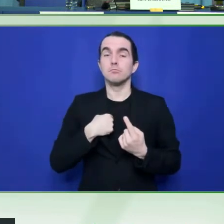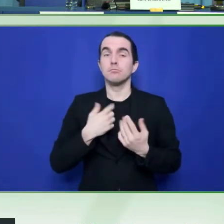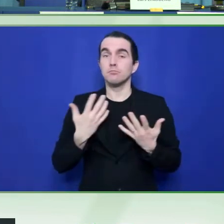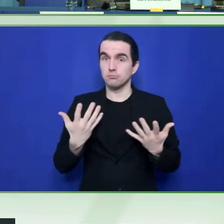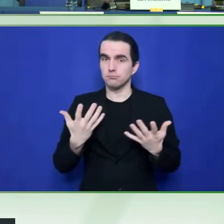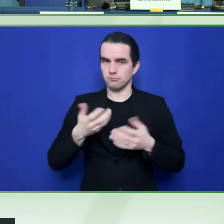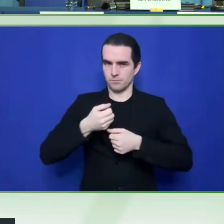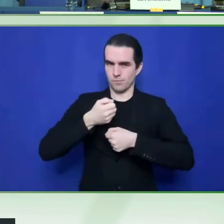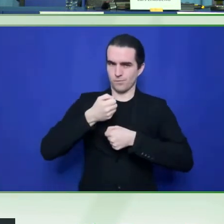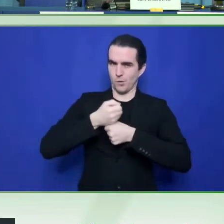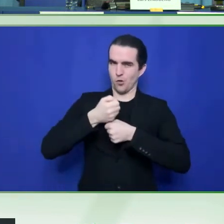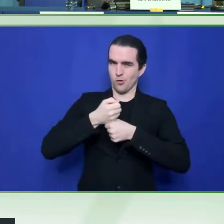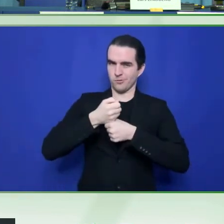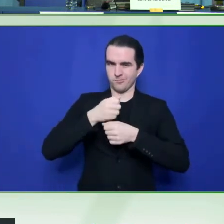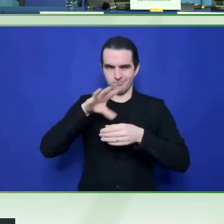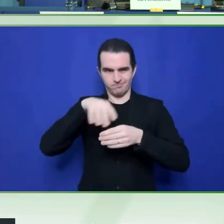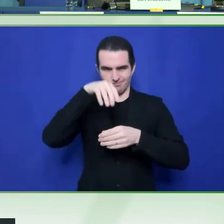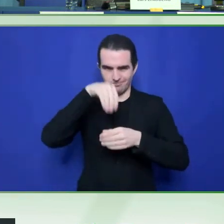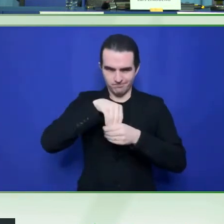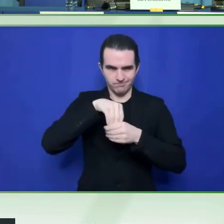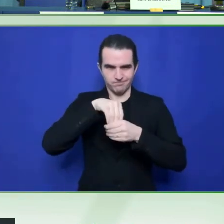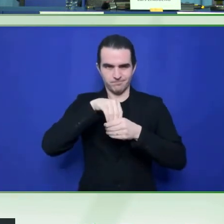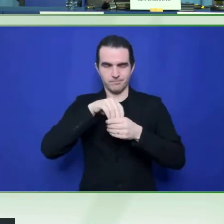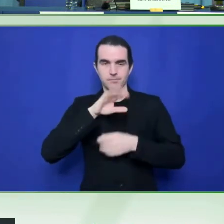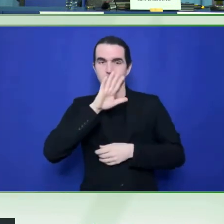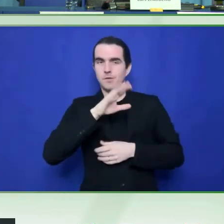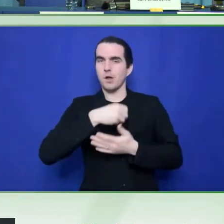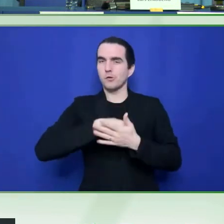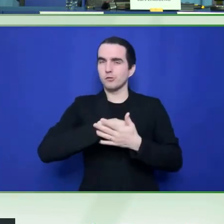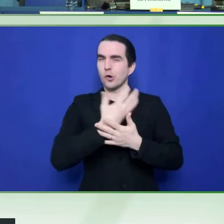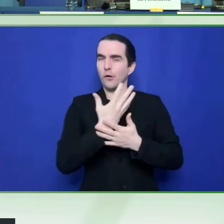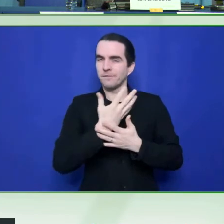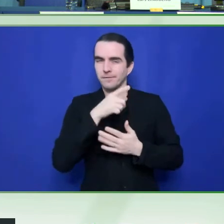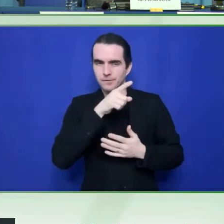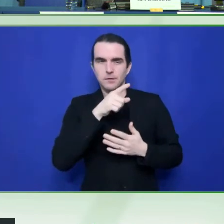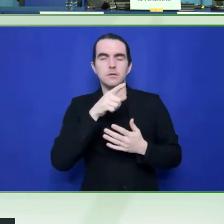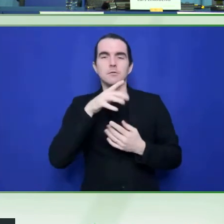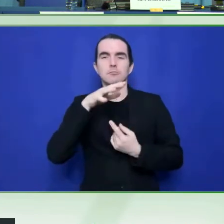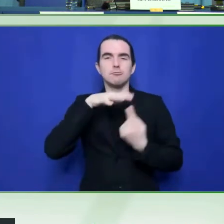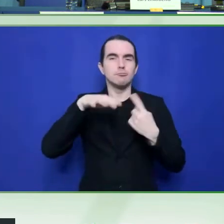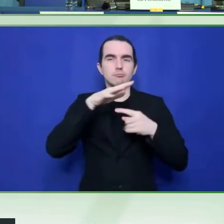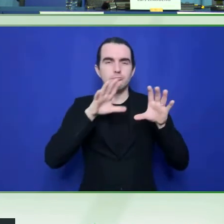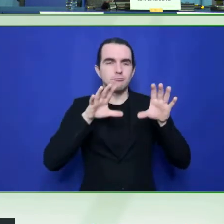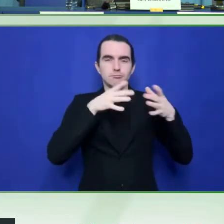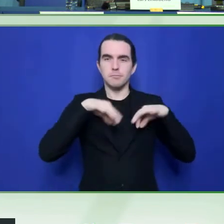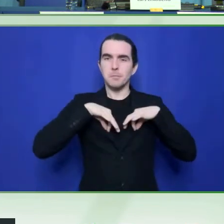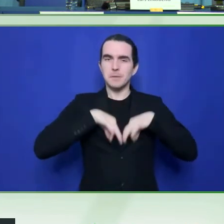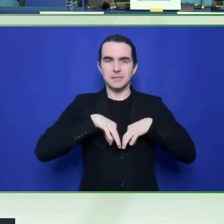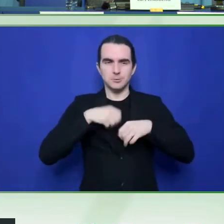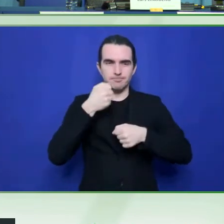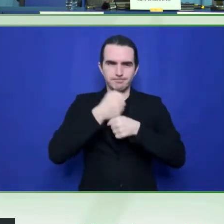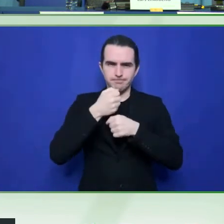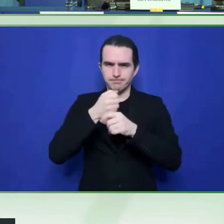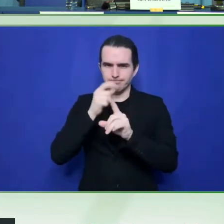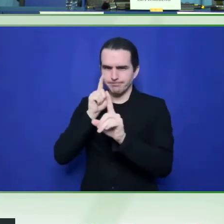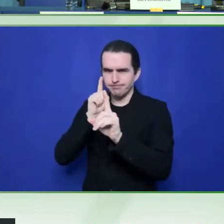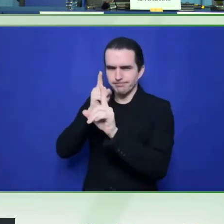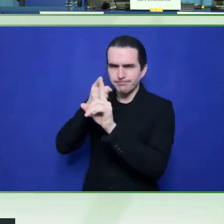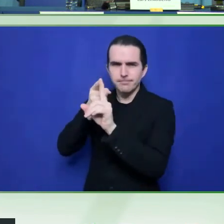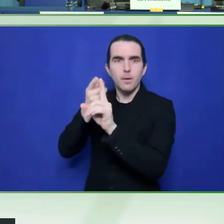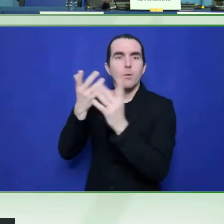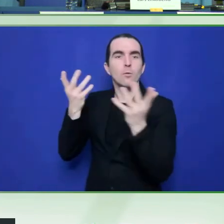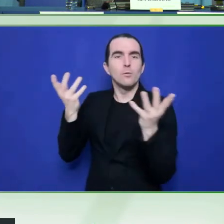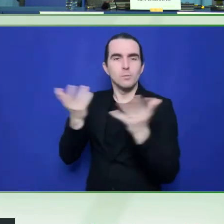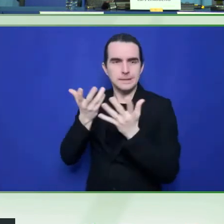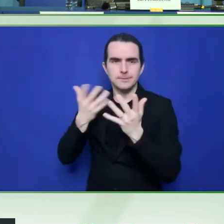to development of initiatives in the field of welfare in the Nordic region. And we do this by